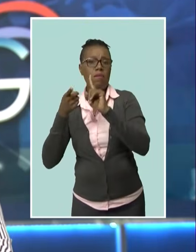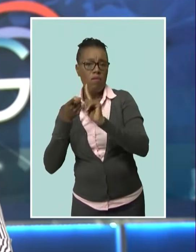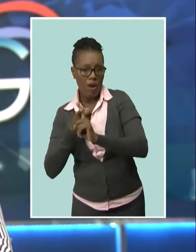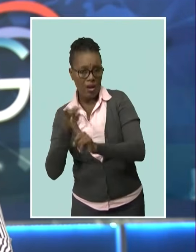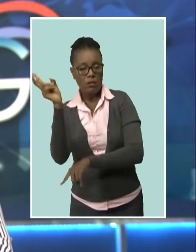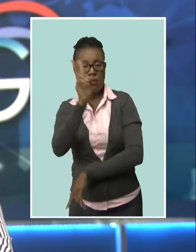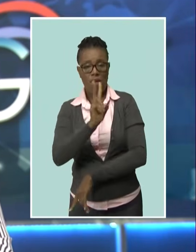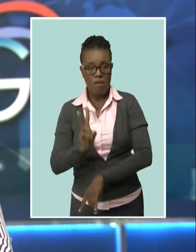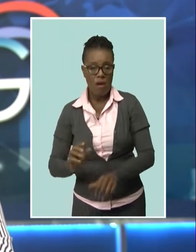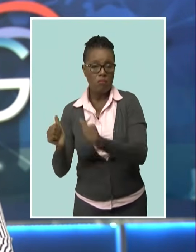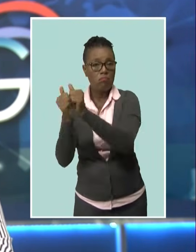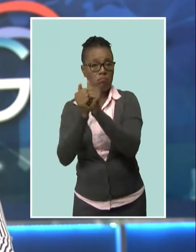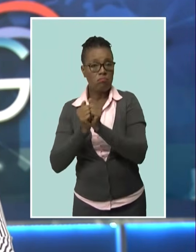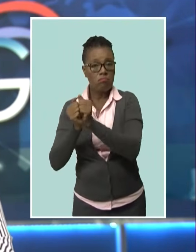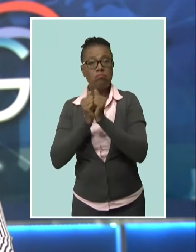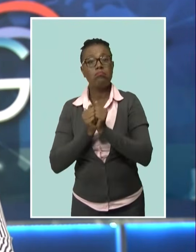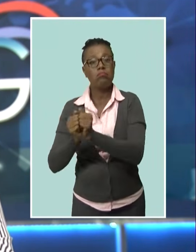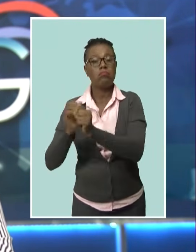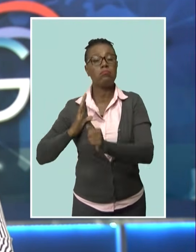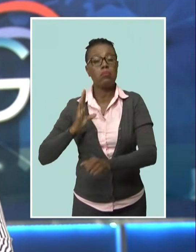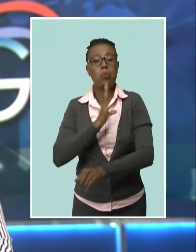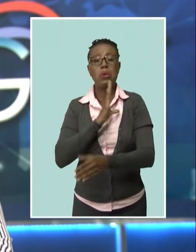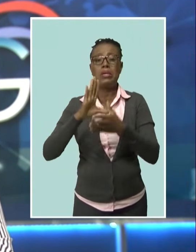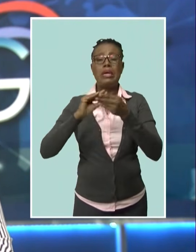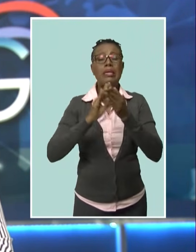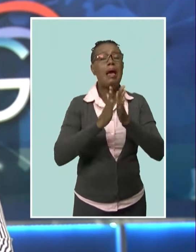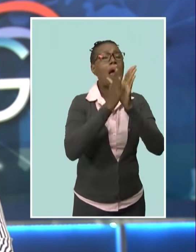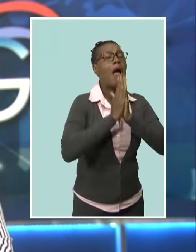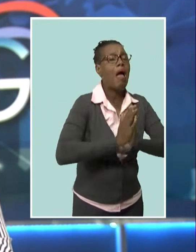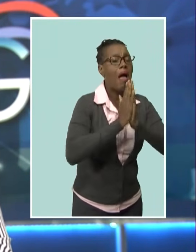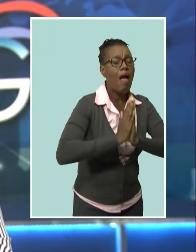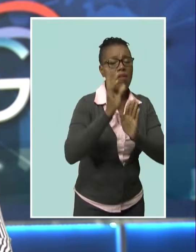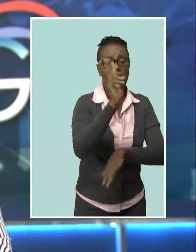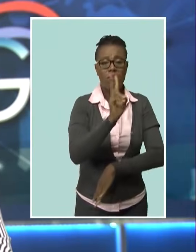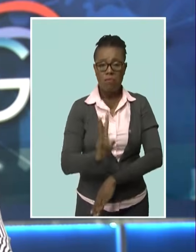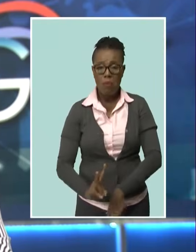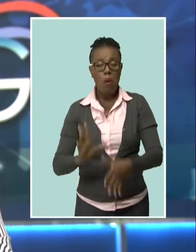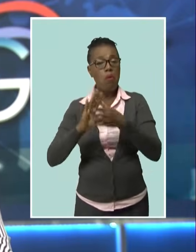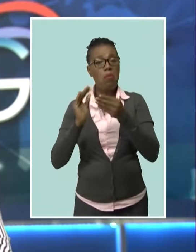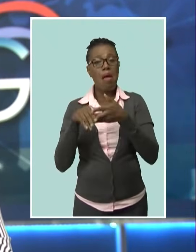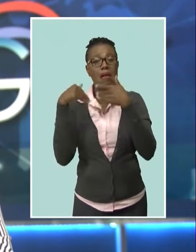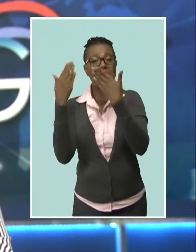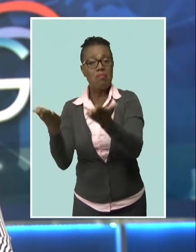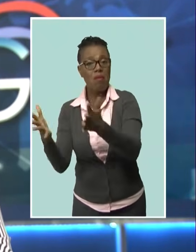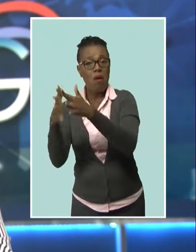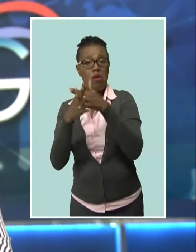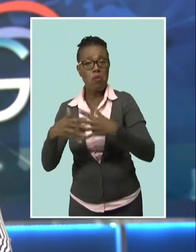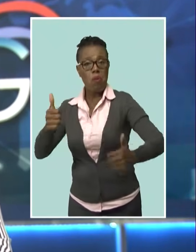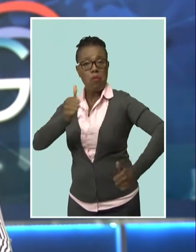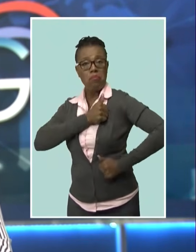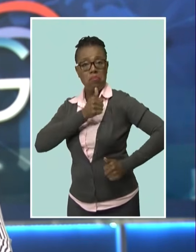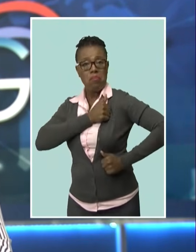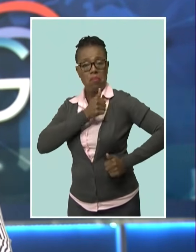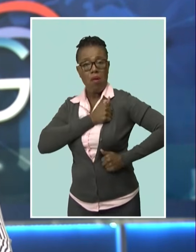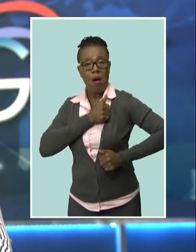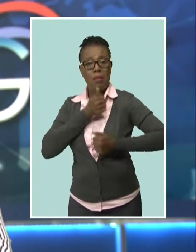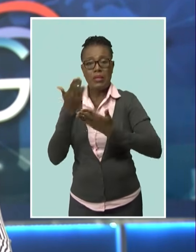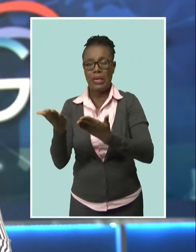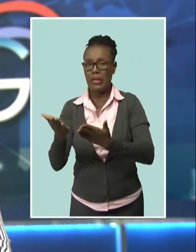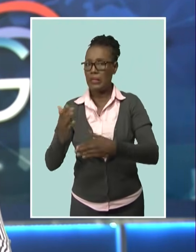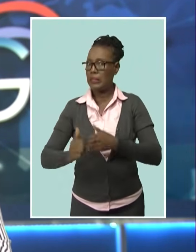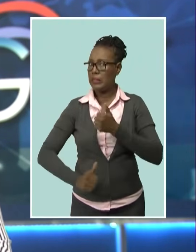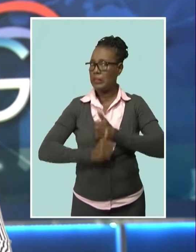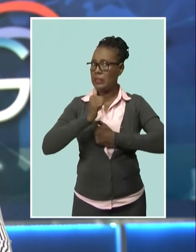plea for support for Venezuela, describing the presence of U.S. military in the region as a